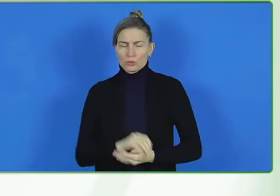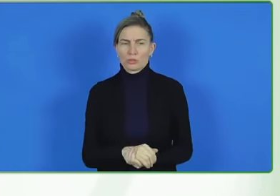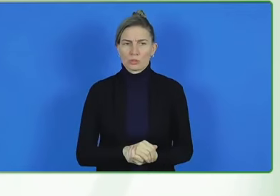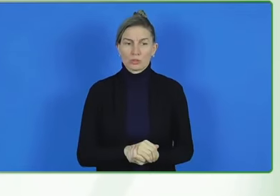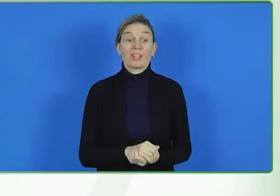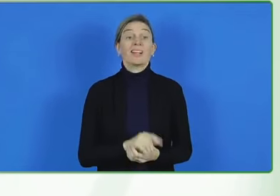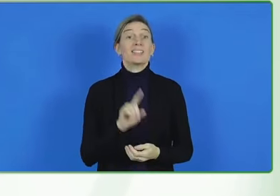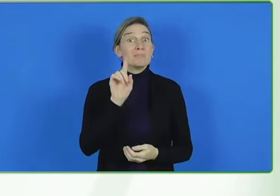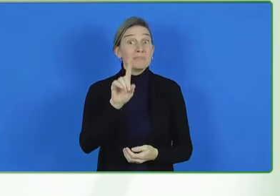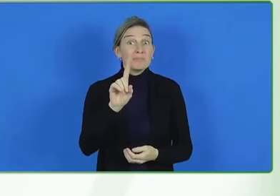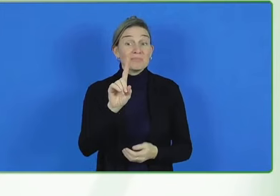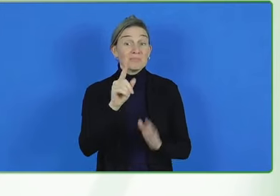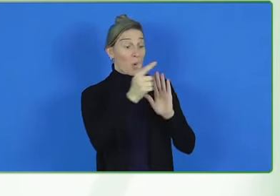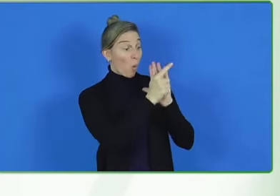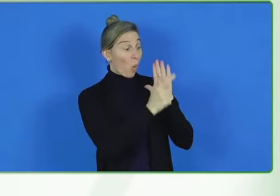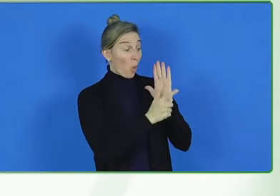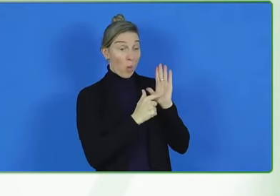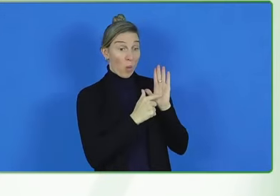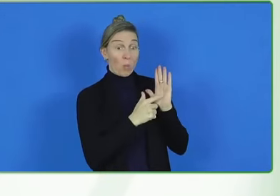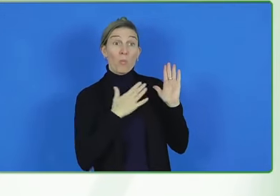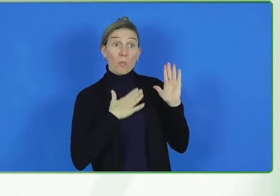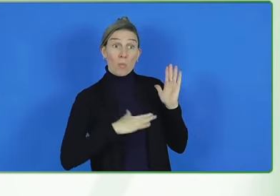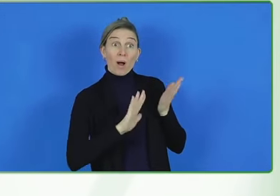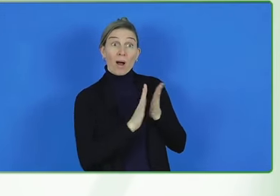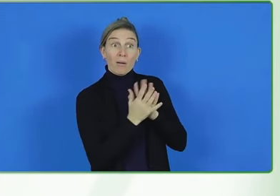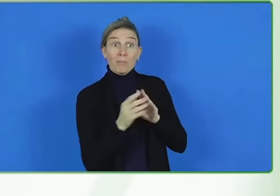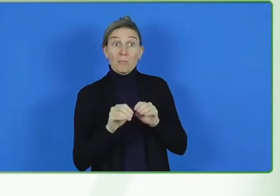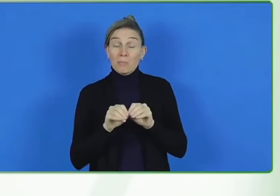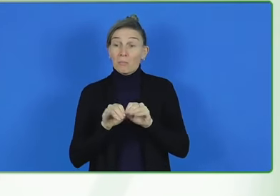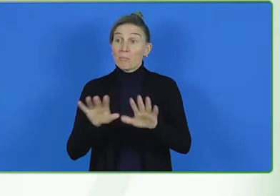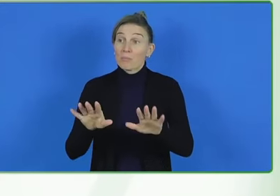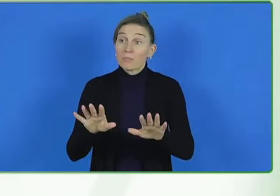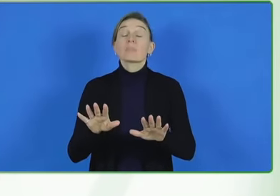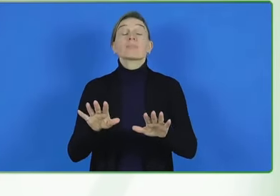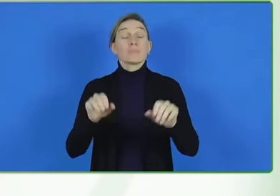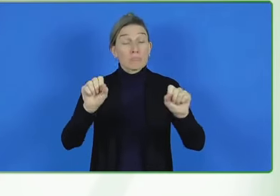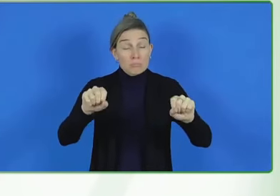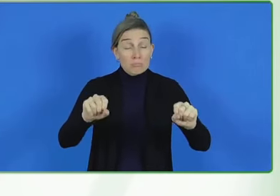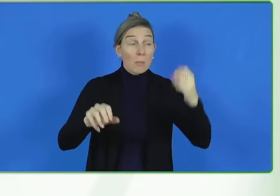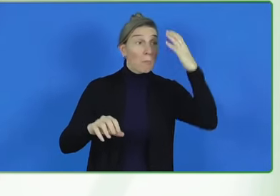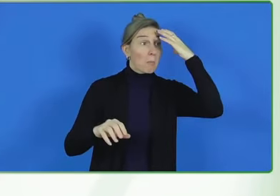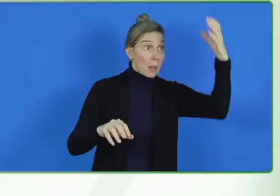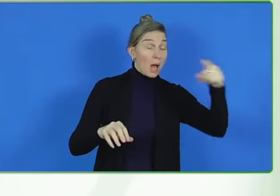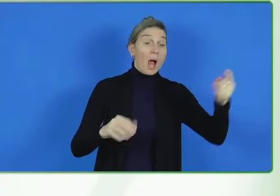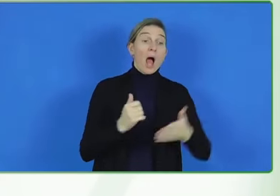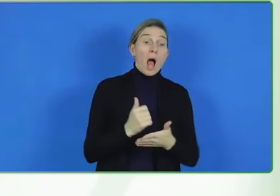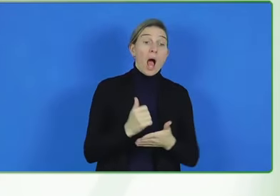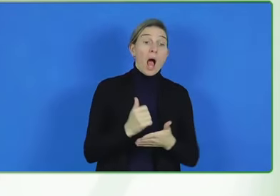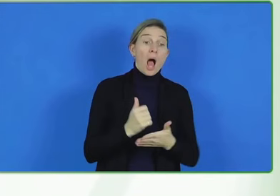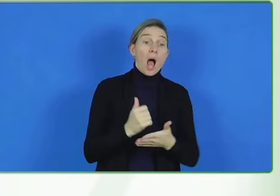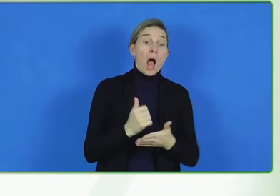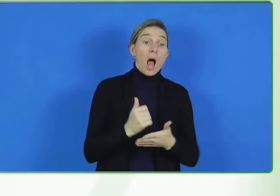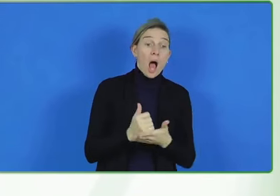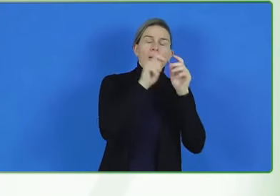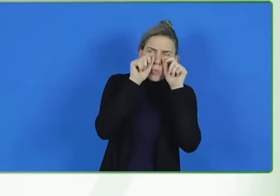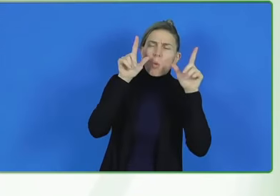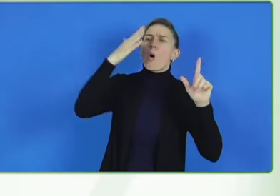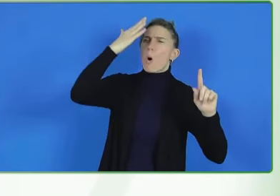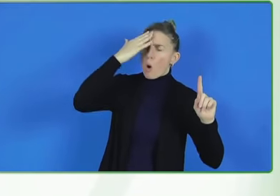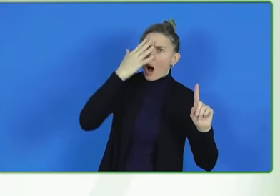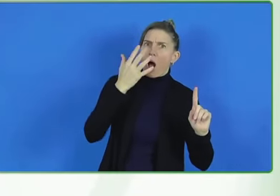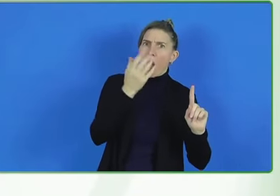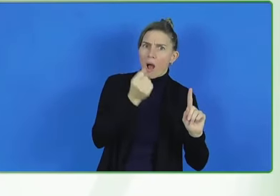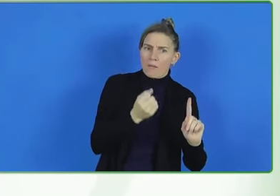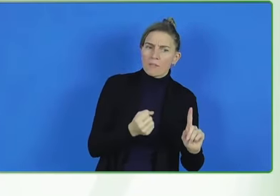law significantly increased awareness of the public sector to become more accessible and